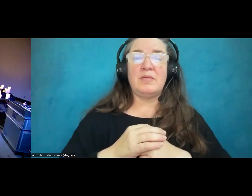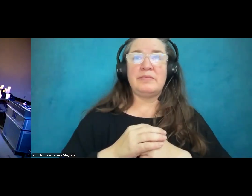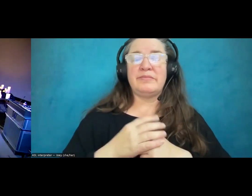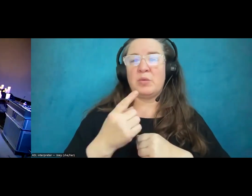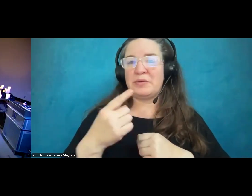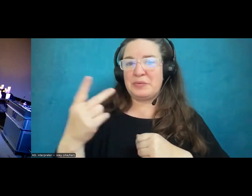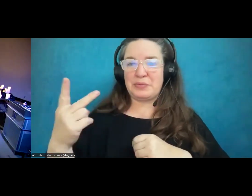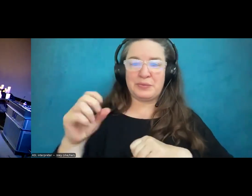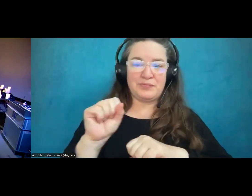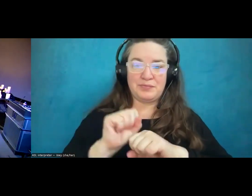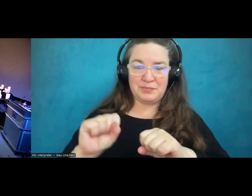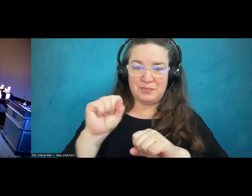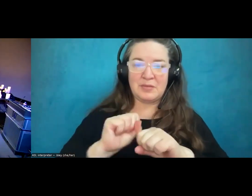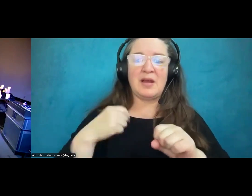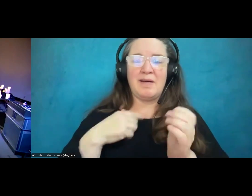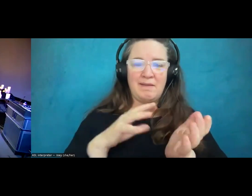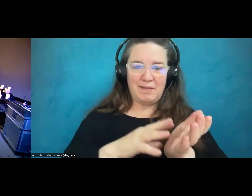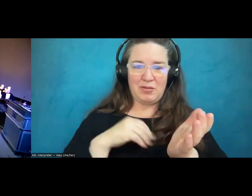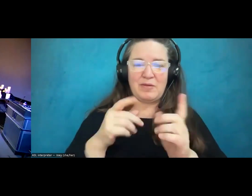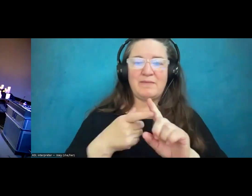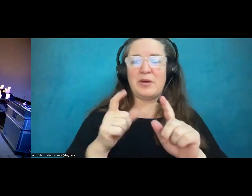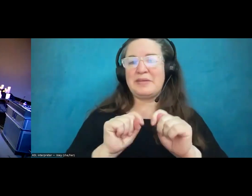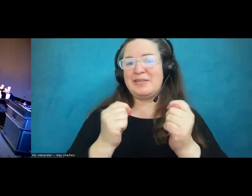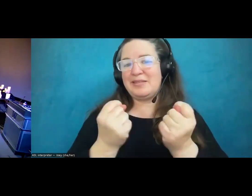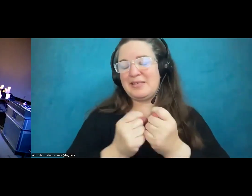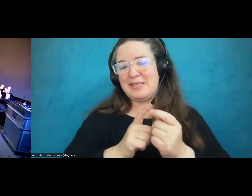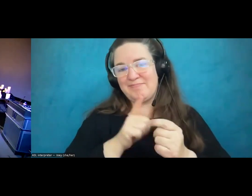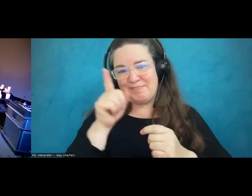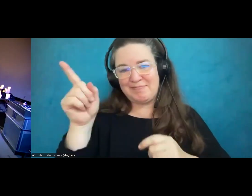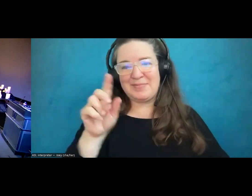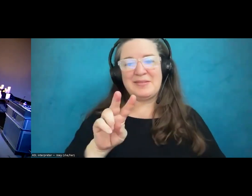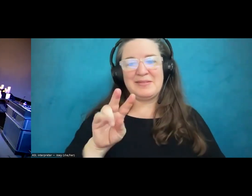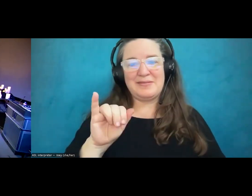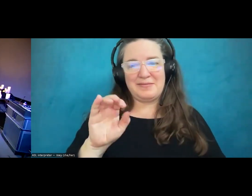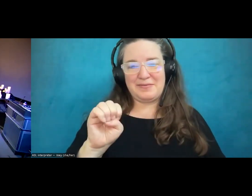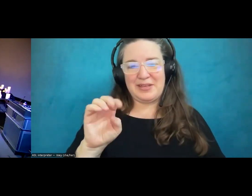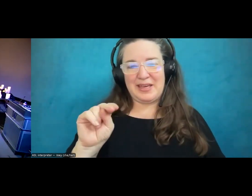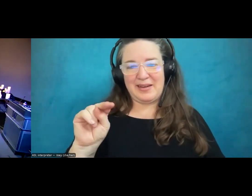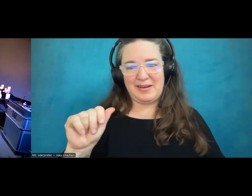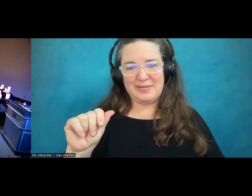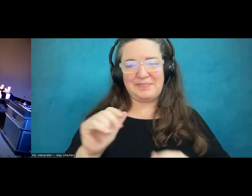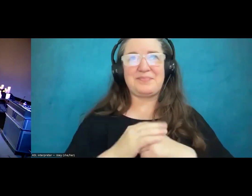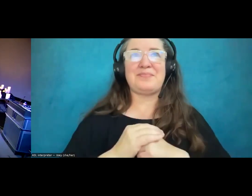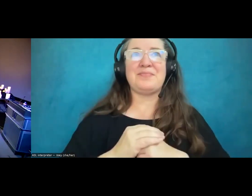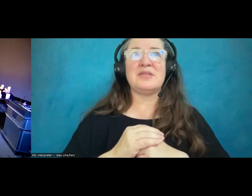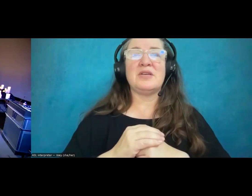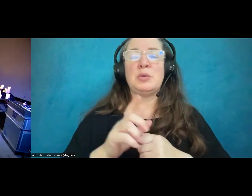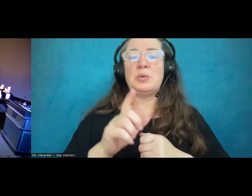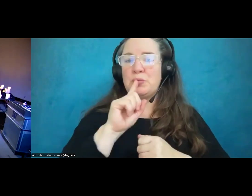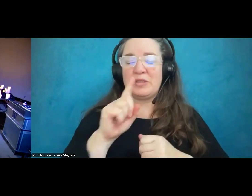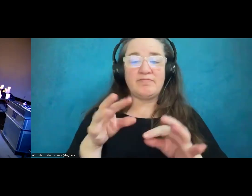exercises that I learned from a team in Vienna. Very simple, but have been proven through